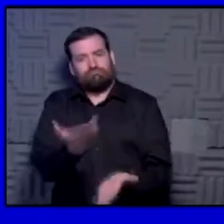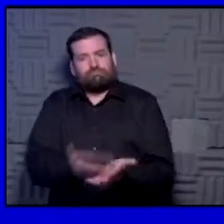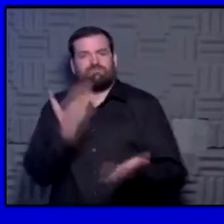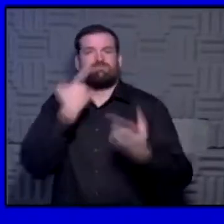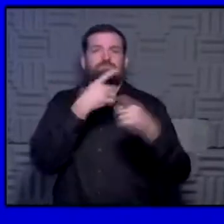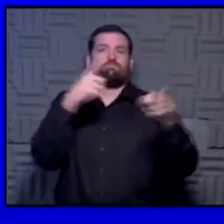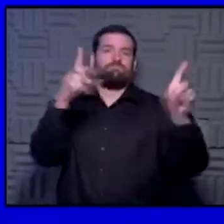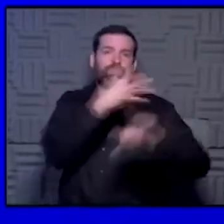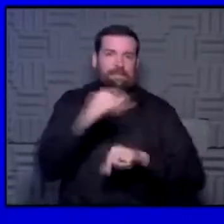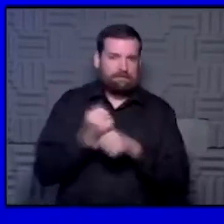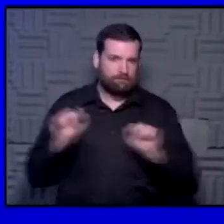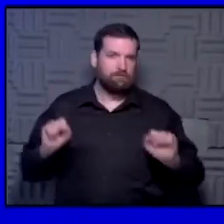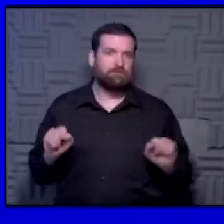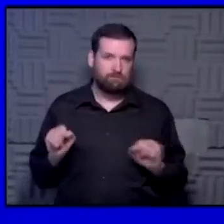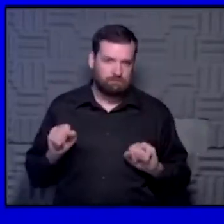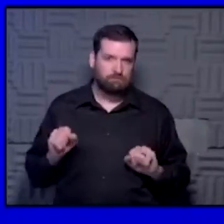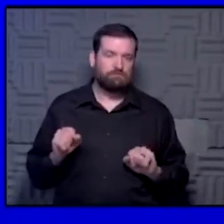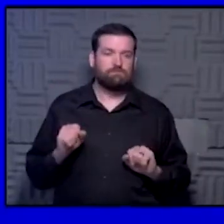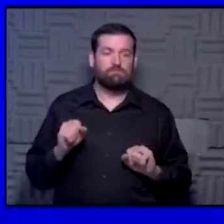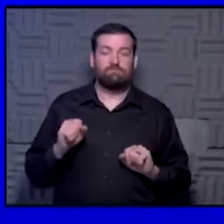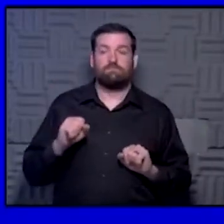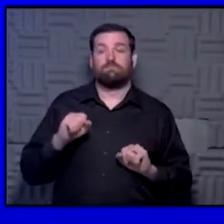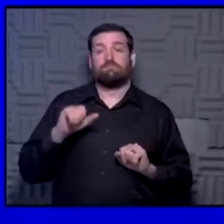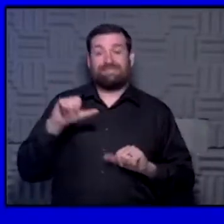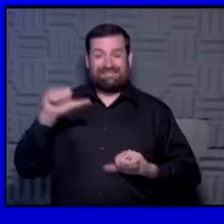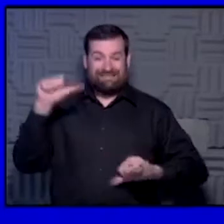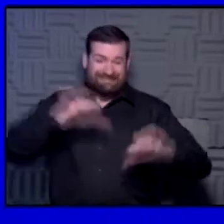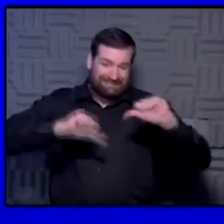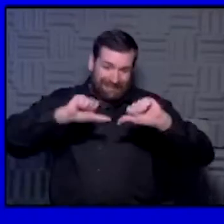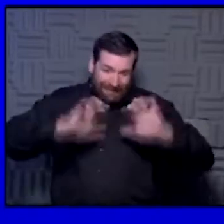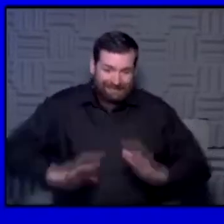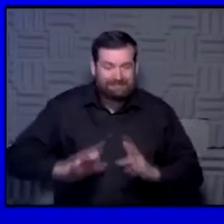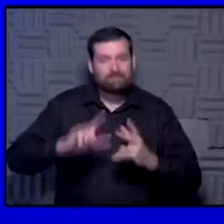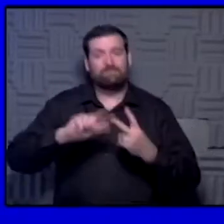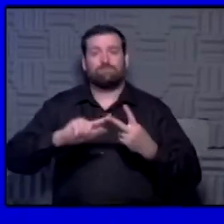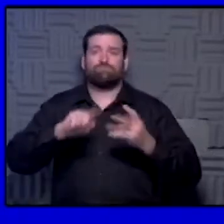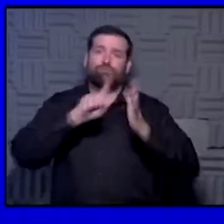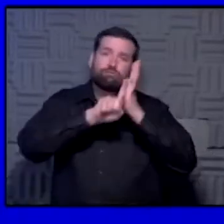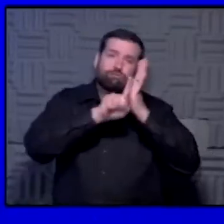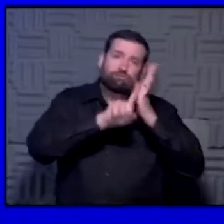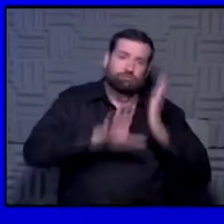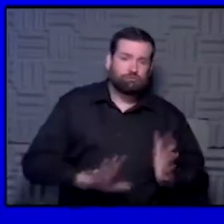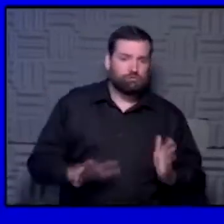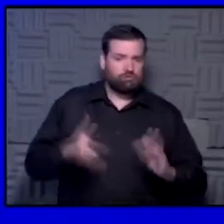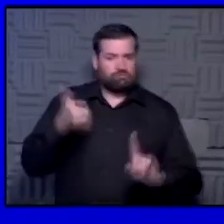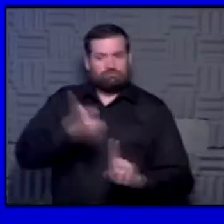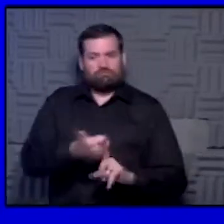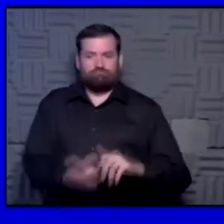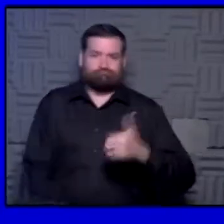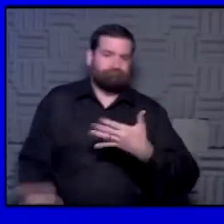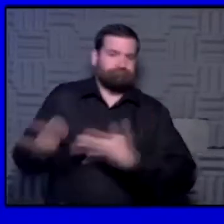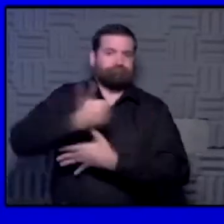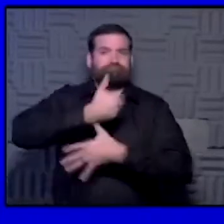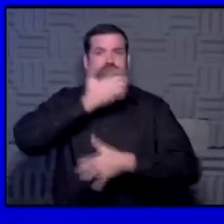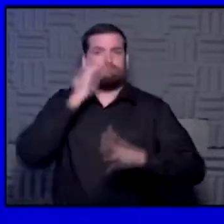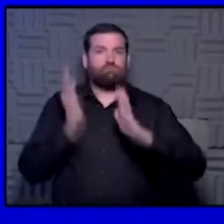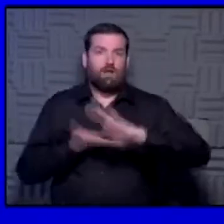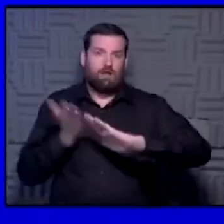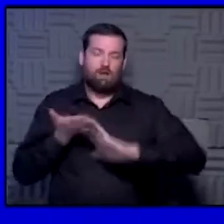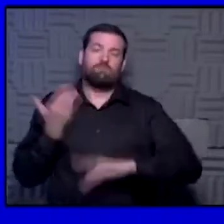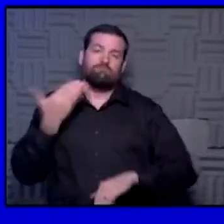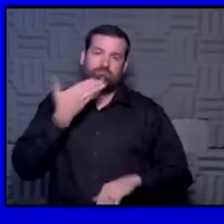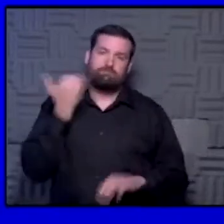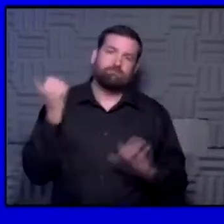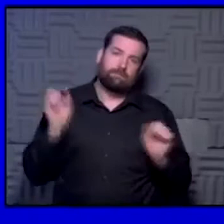and all those things. And so by doing that, having the scientists and the researchers run this and direct this, that is going to be the